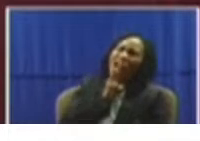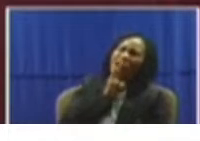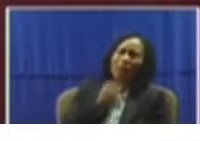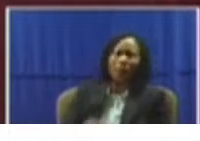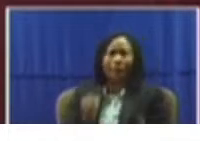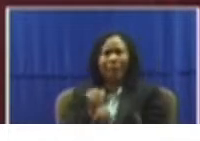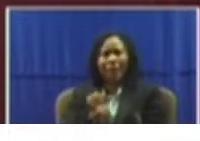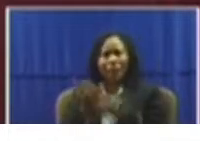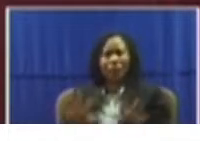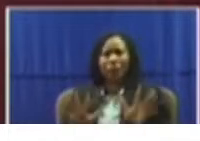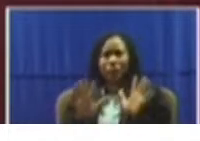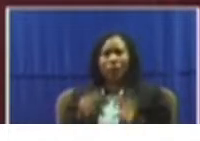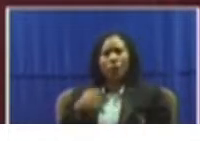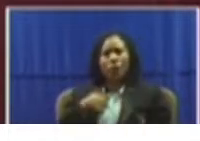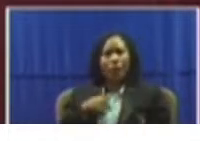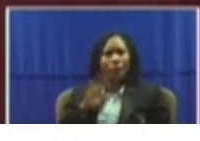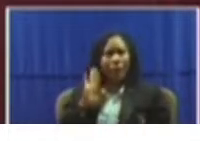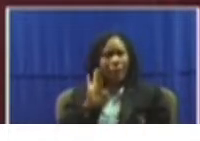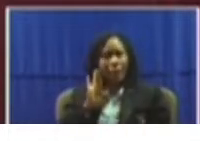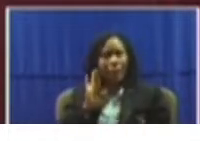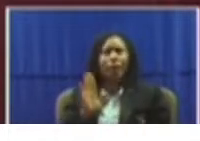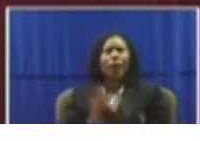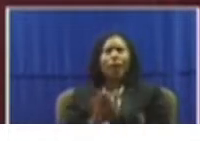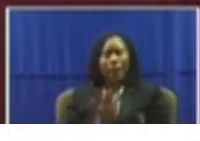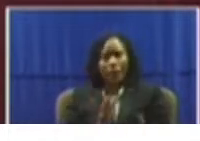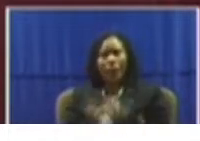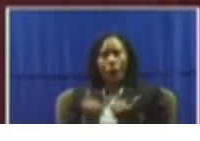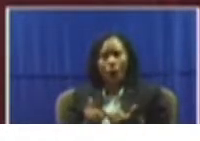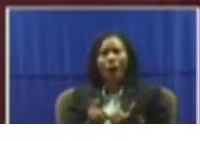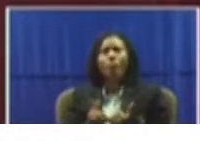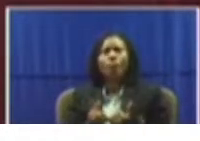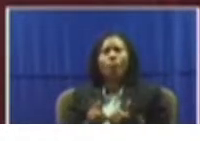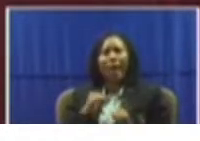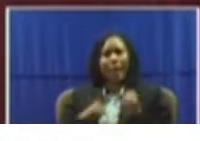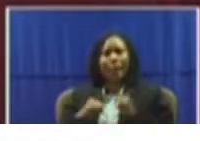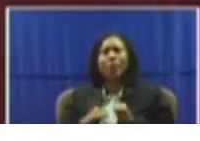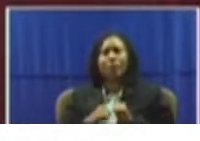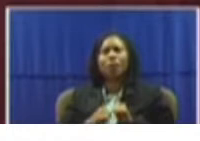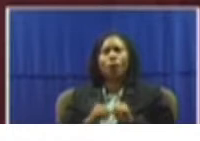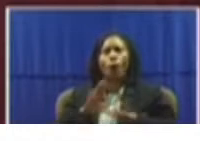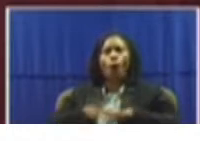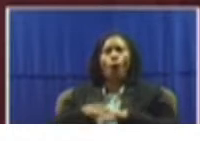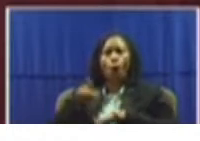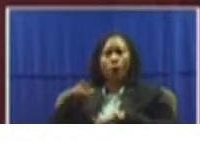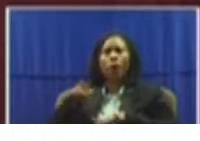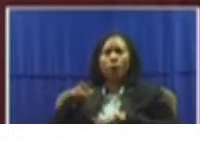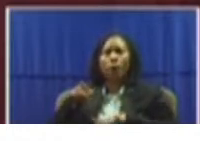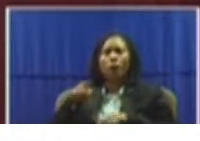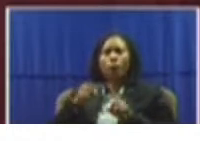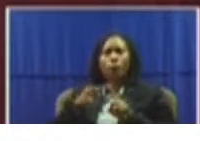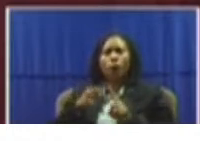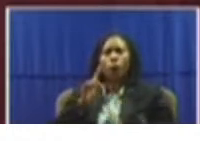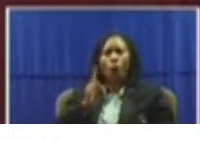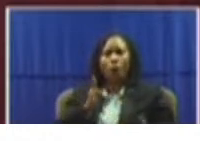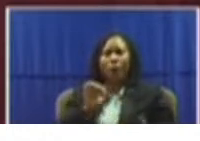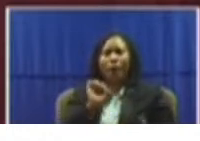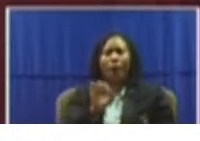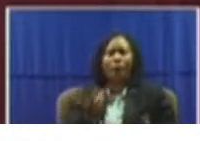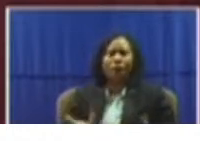am listening and I'm attending to what the honorable member is raising, and that's what I want to raise here with